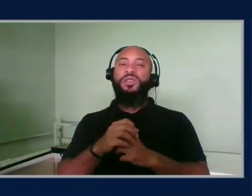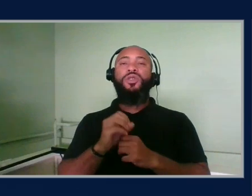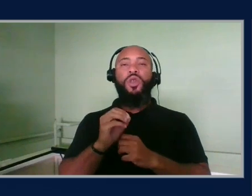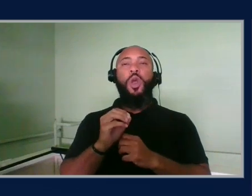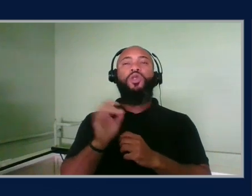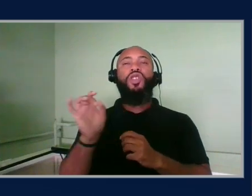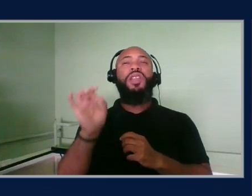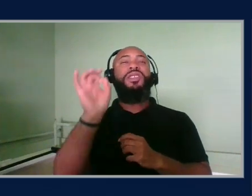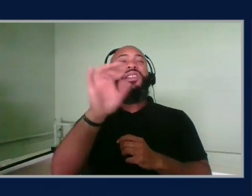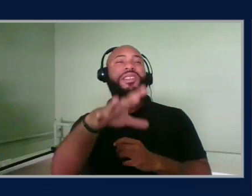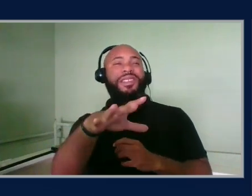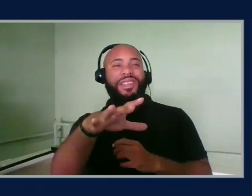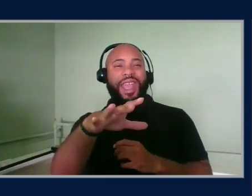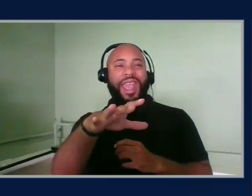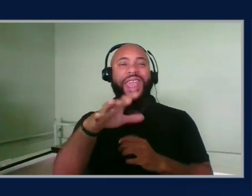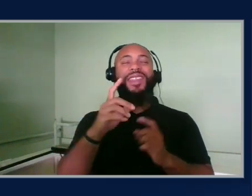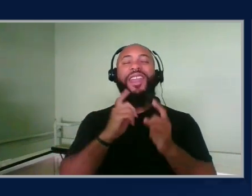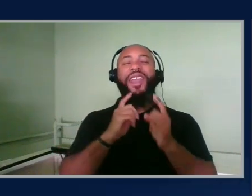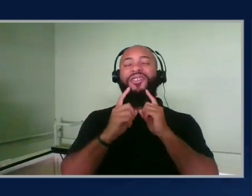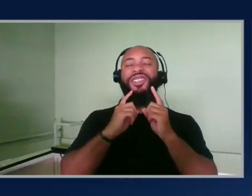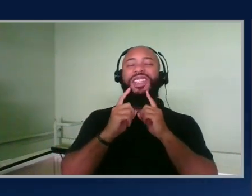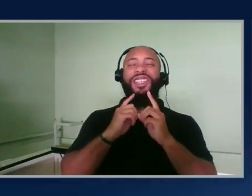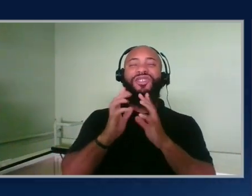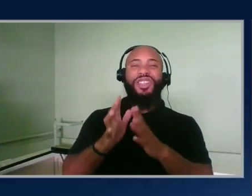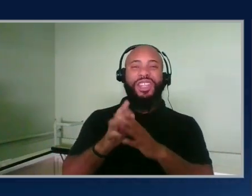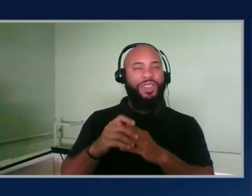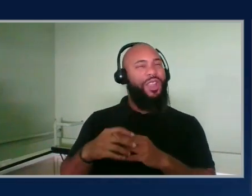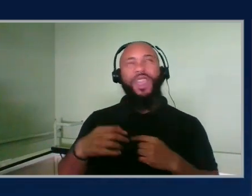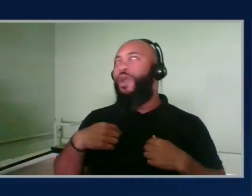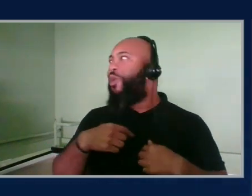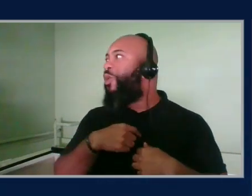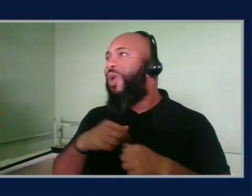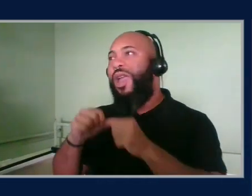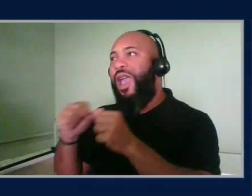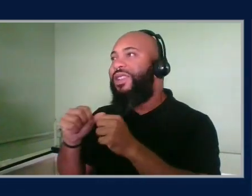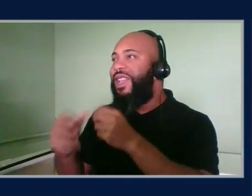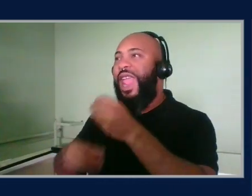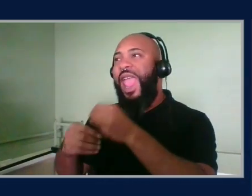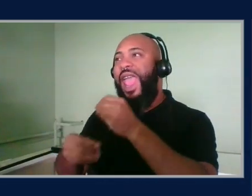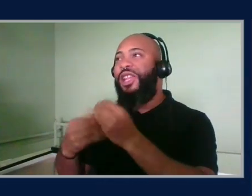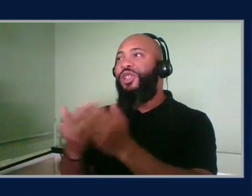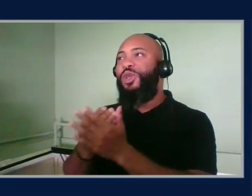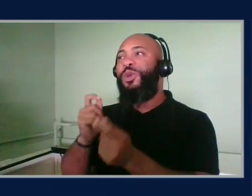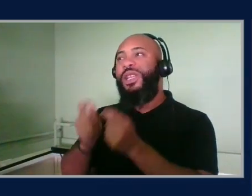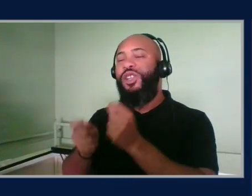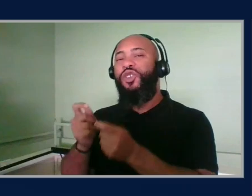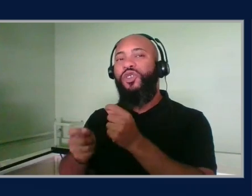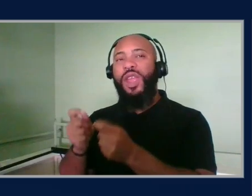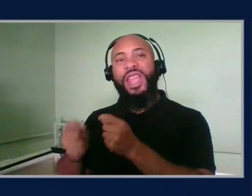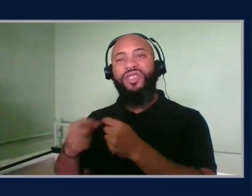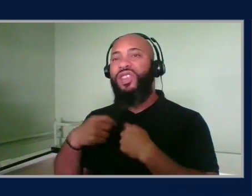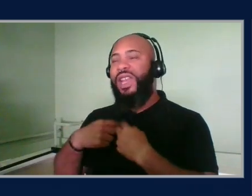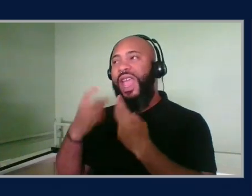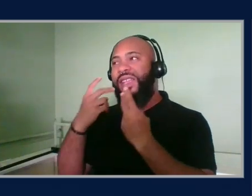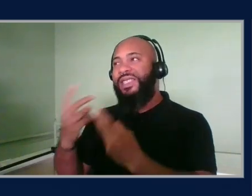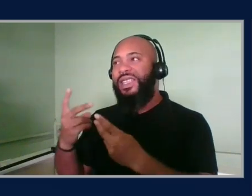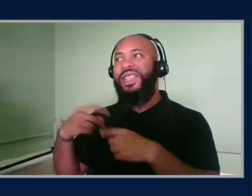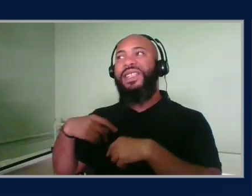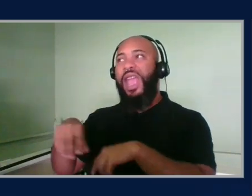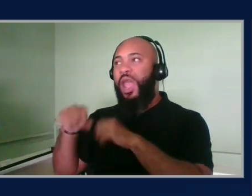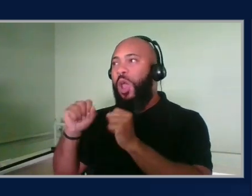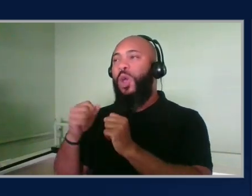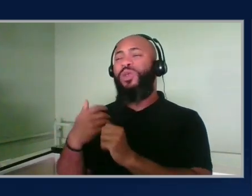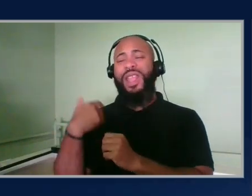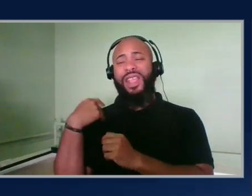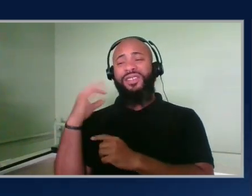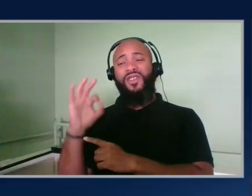side conversation. We're constantly adding new integrations too. I see it like Yep. as I host on last Friday, I hosted.